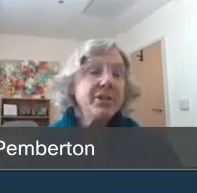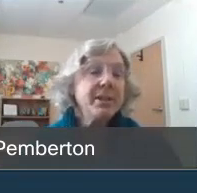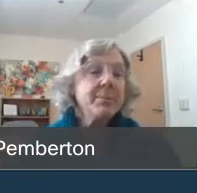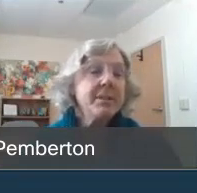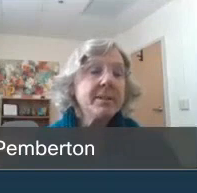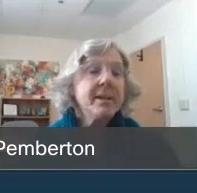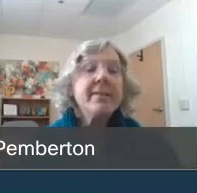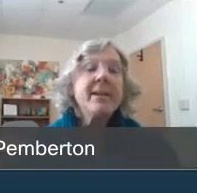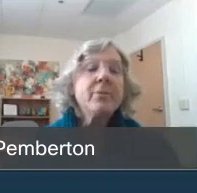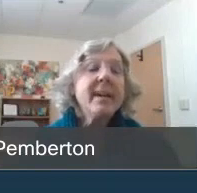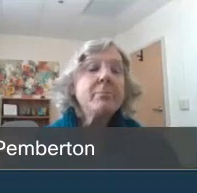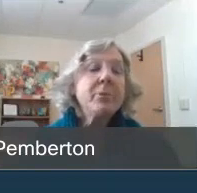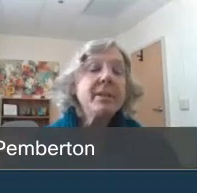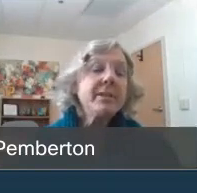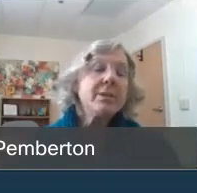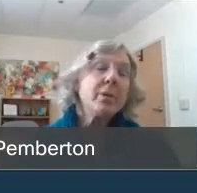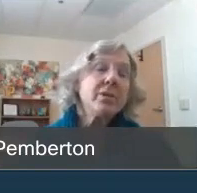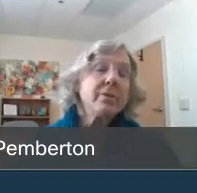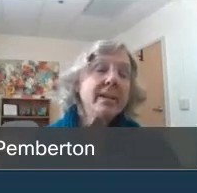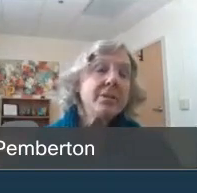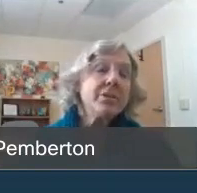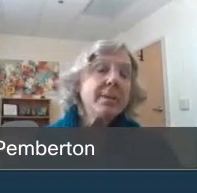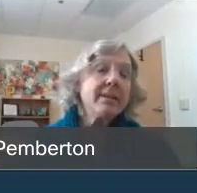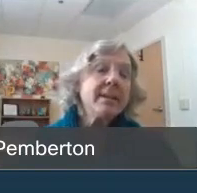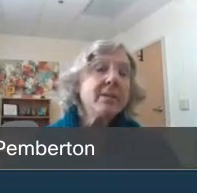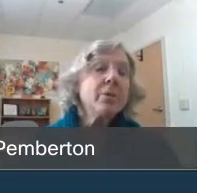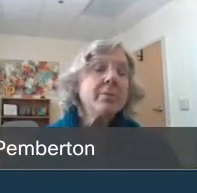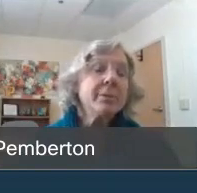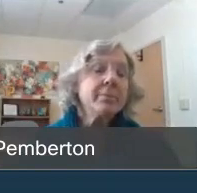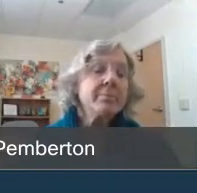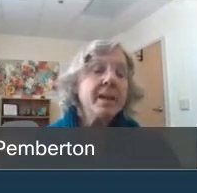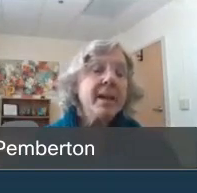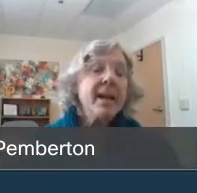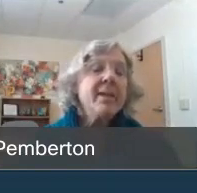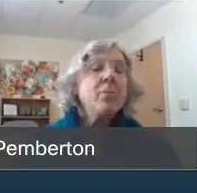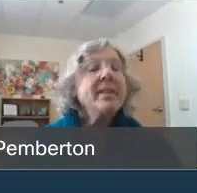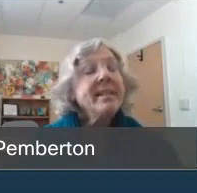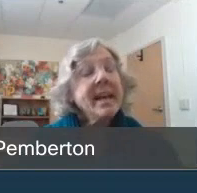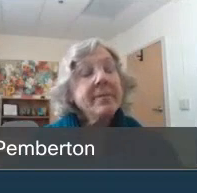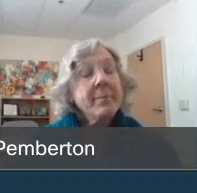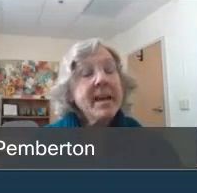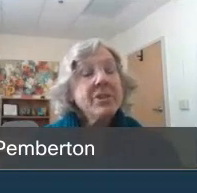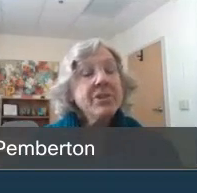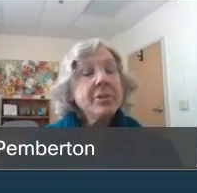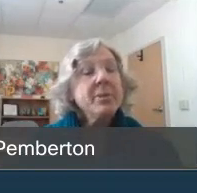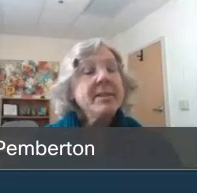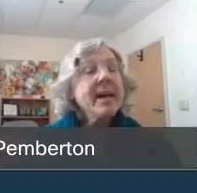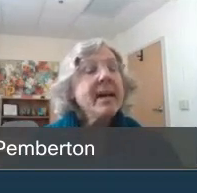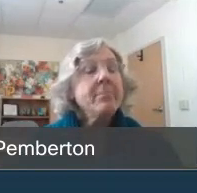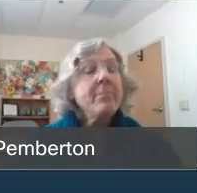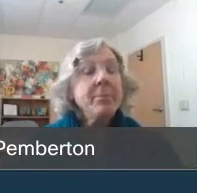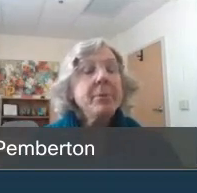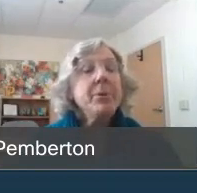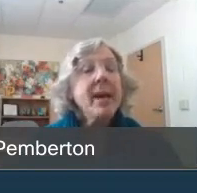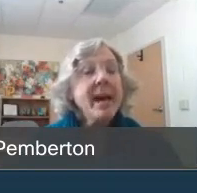personal relationships. That grant put court screeners directly in the courtroom. And what the data from that showed